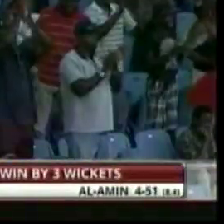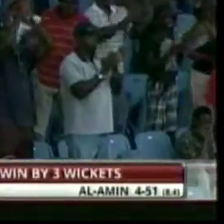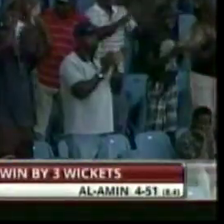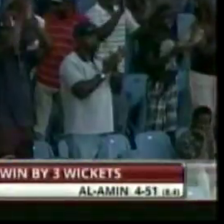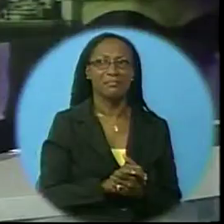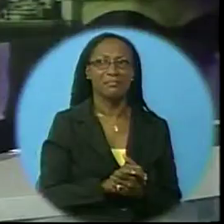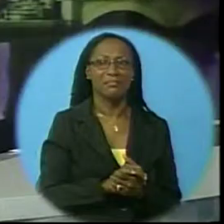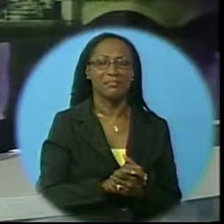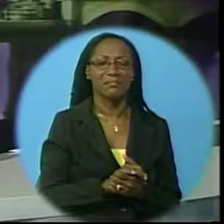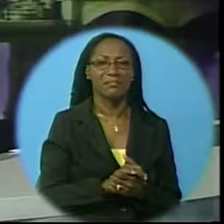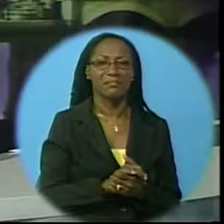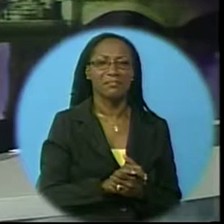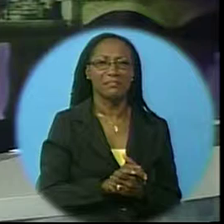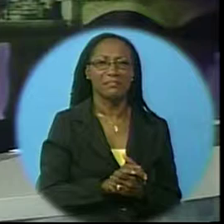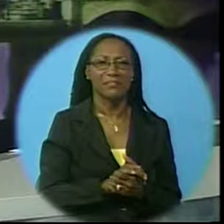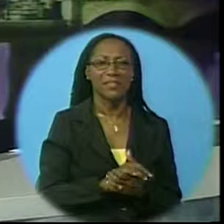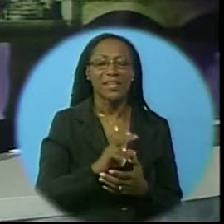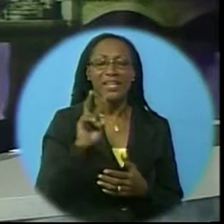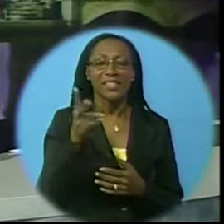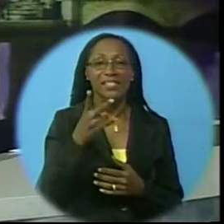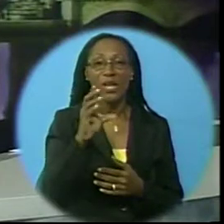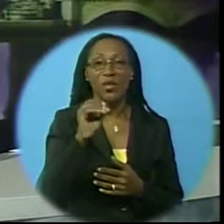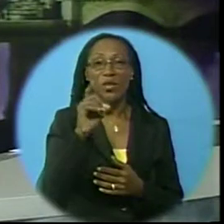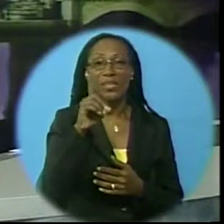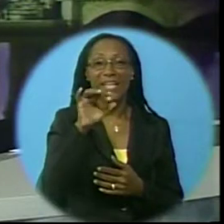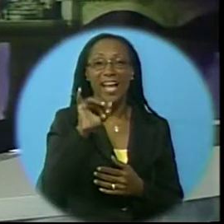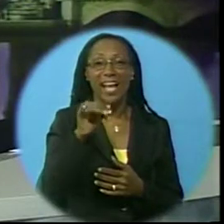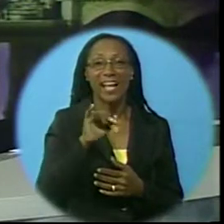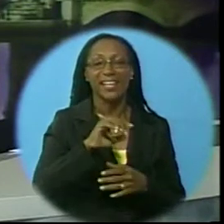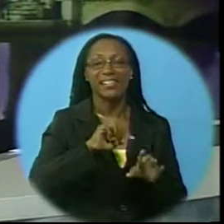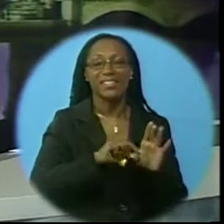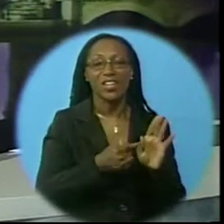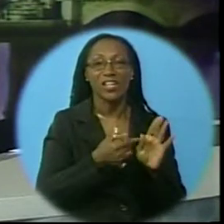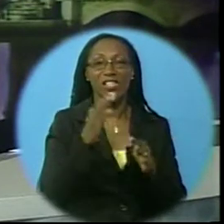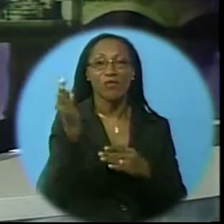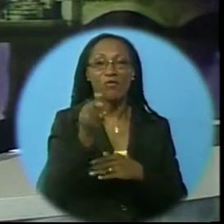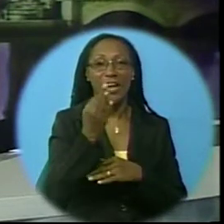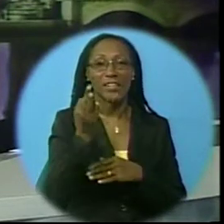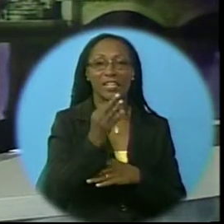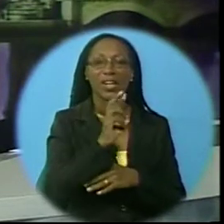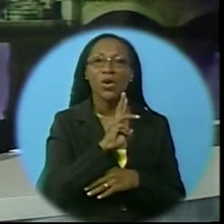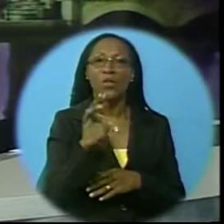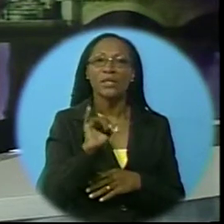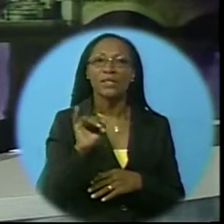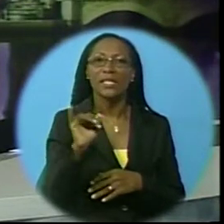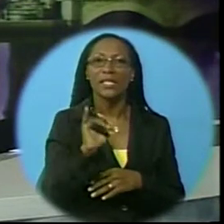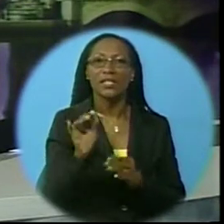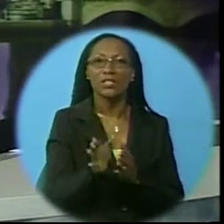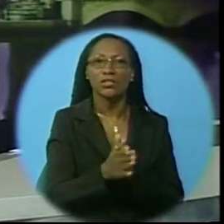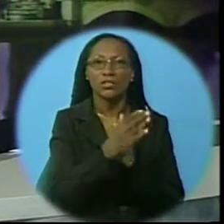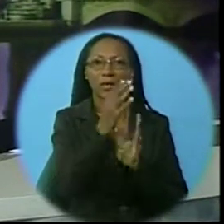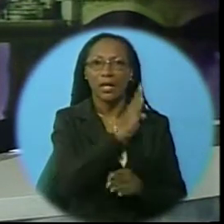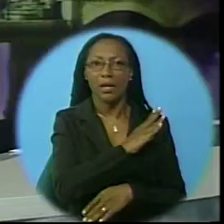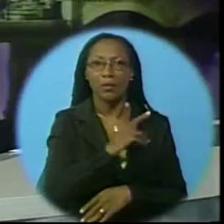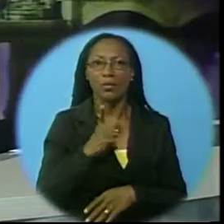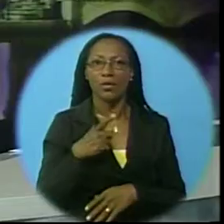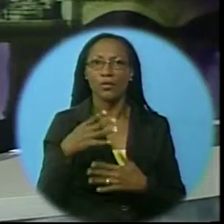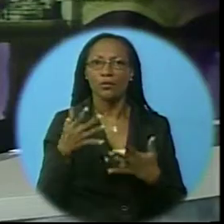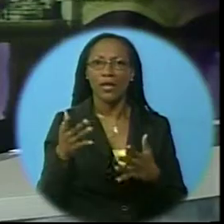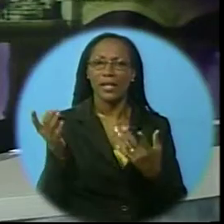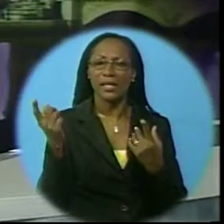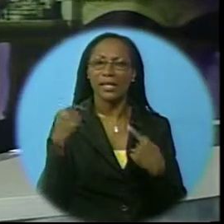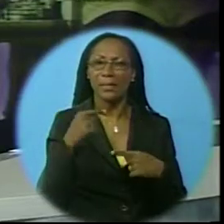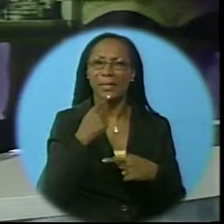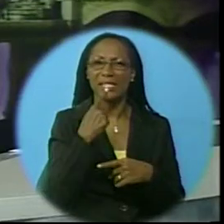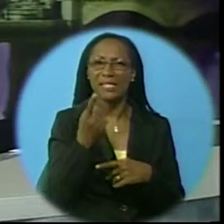Indies. The second ODI is on Friday. The West Indies Cricket Board has finally come out and said what we've